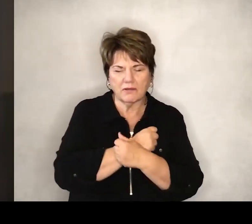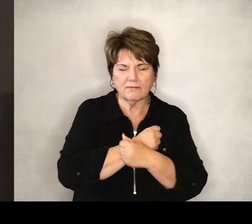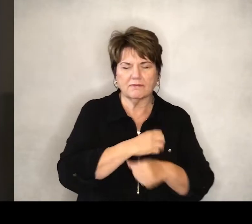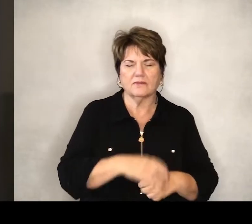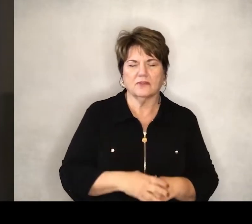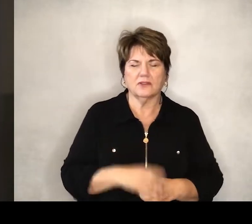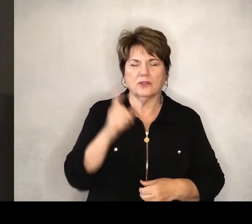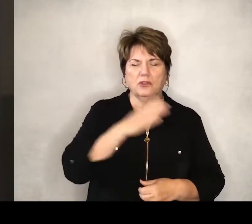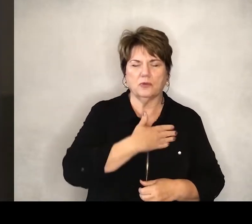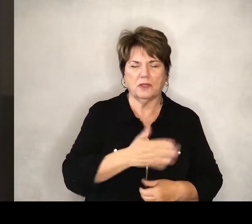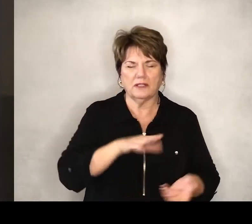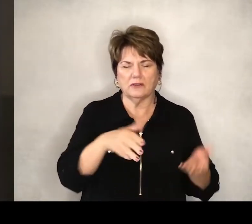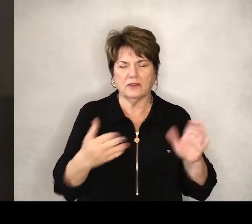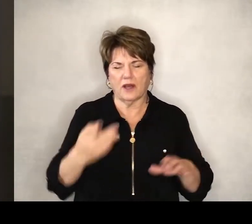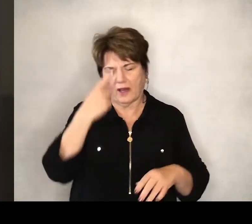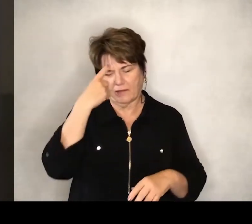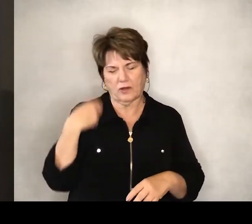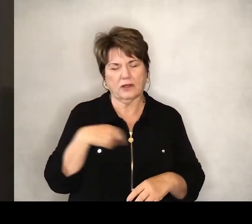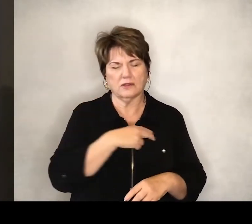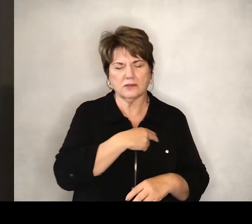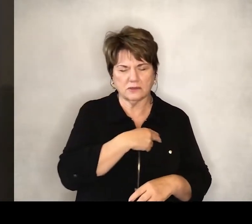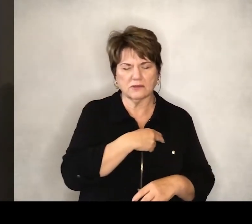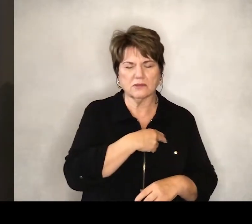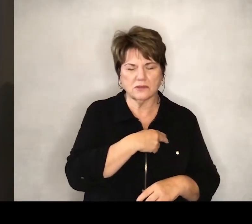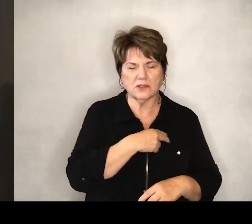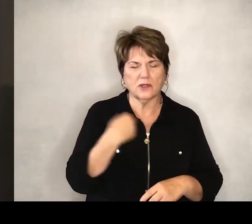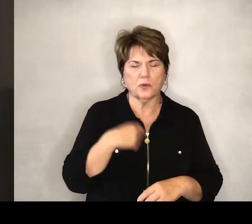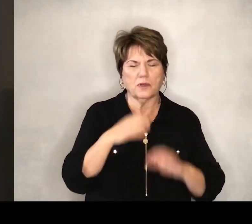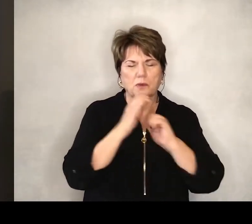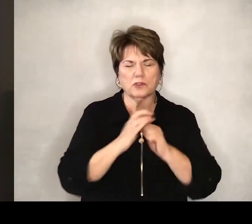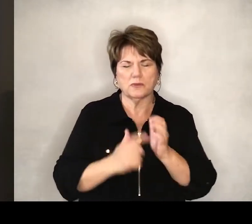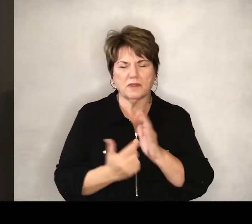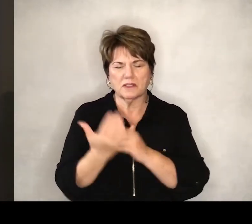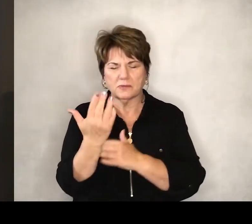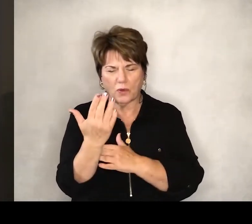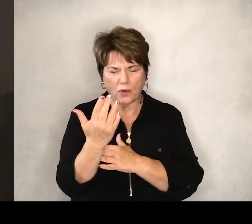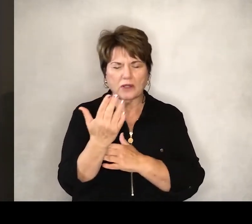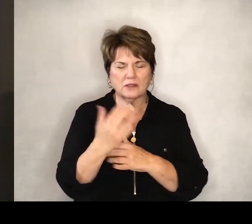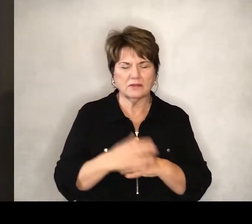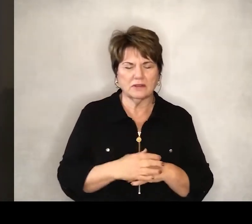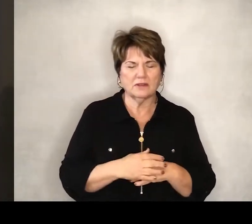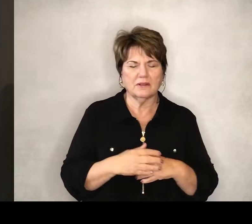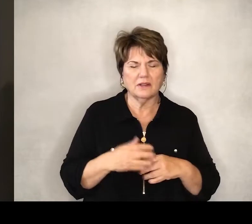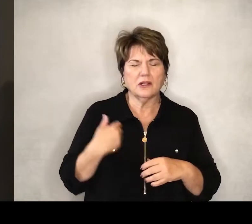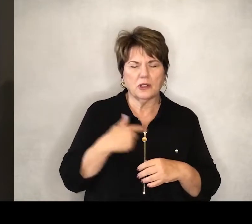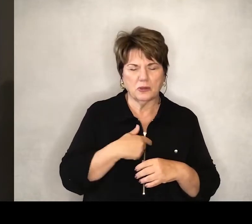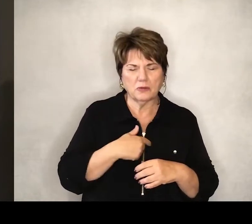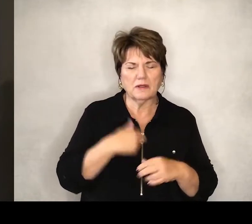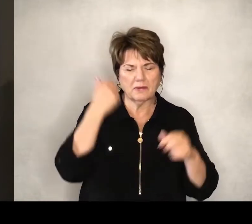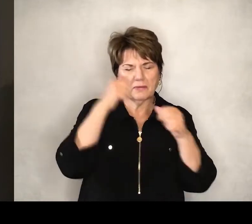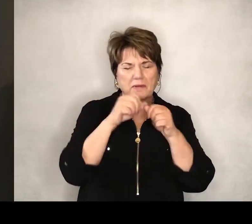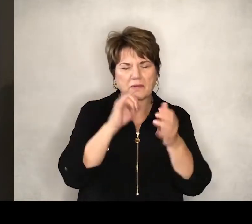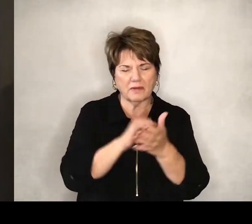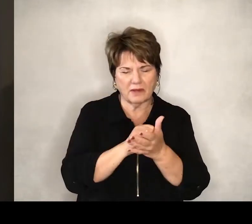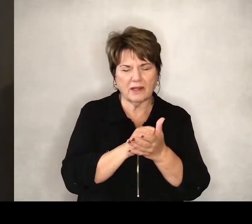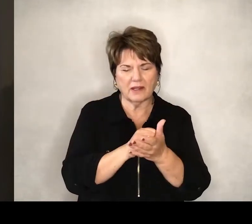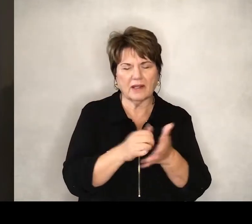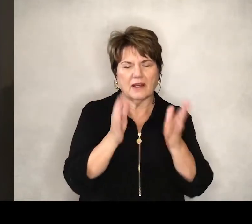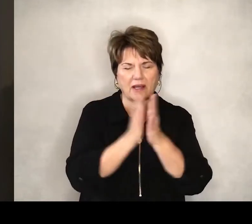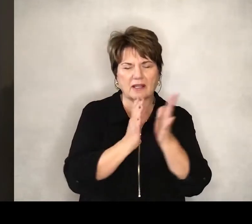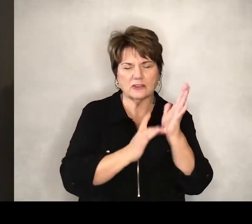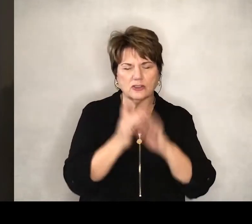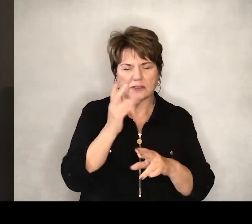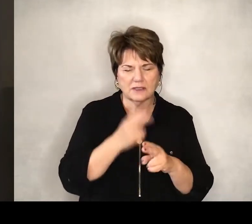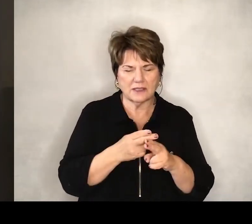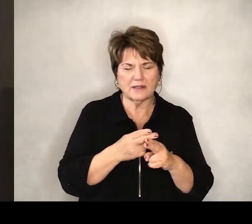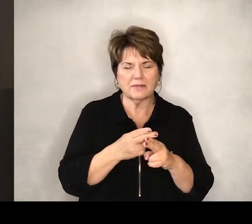go to the cross for us. And so as we worship this morning, may we have that at the center of our attention. We ask these things in